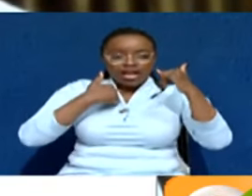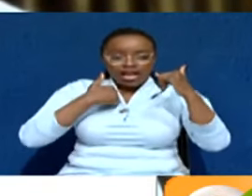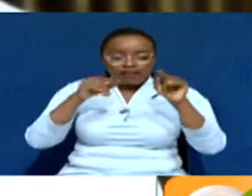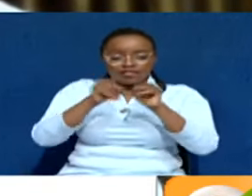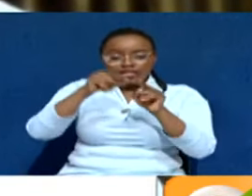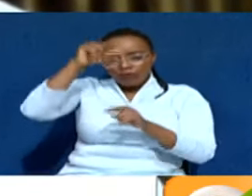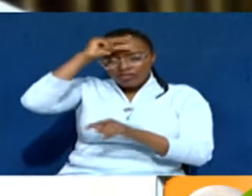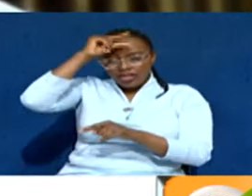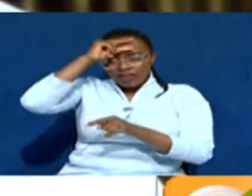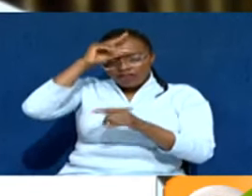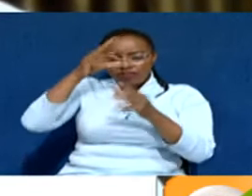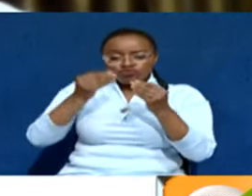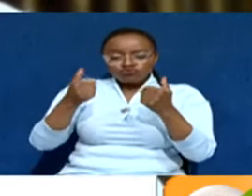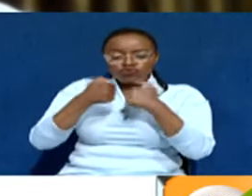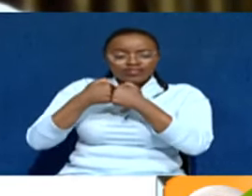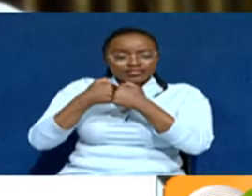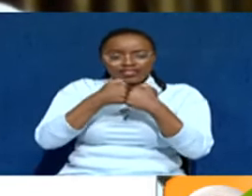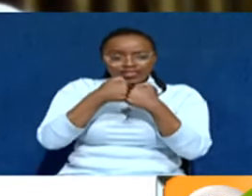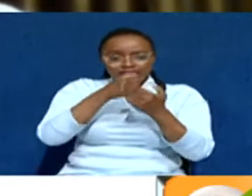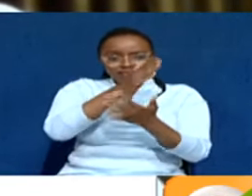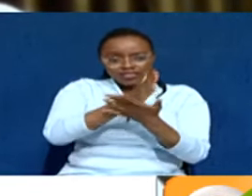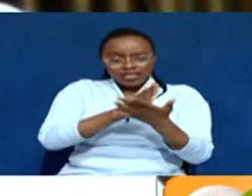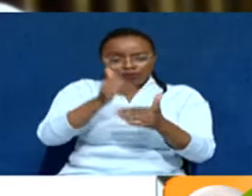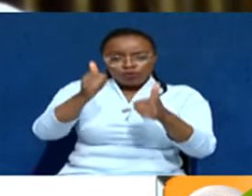government to address some of the challenges being